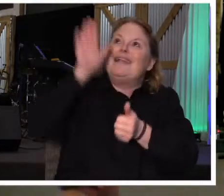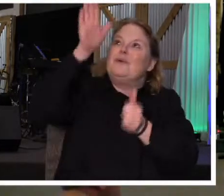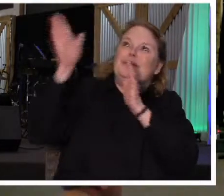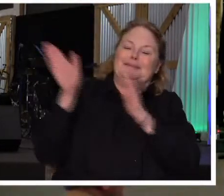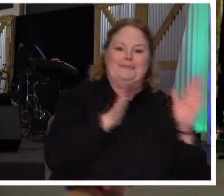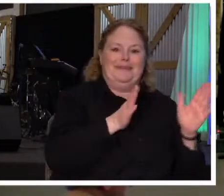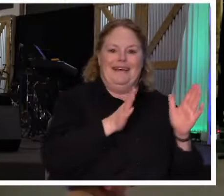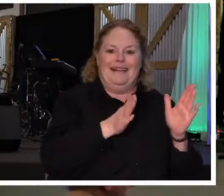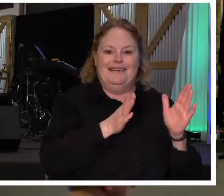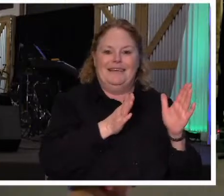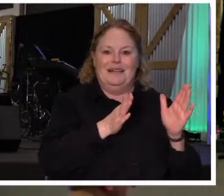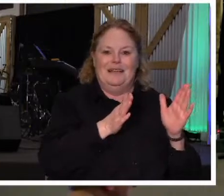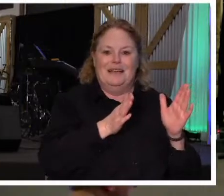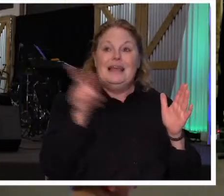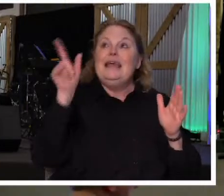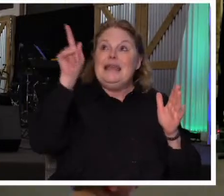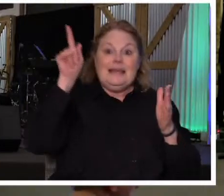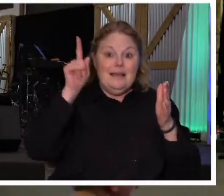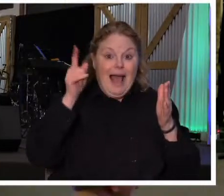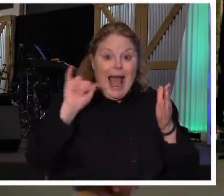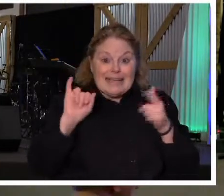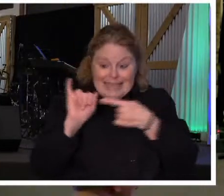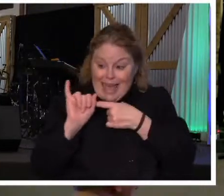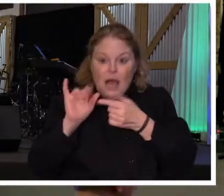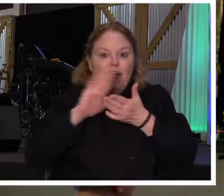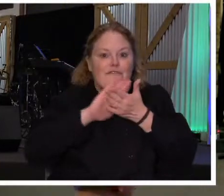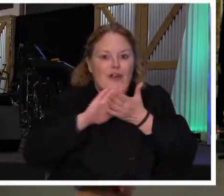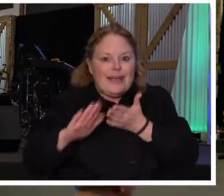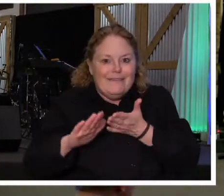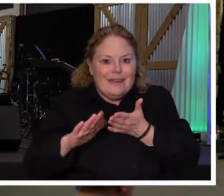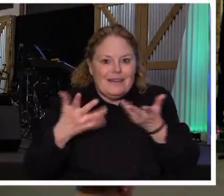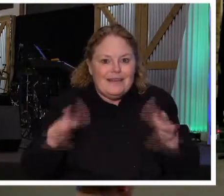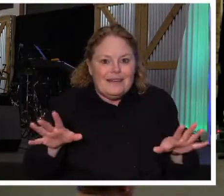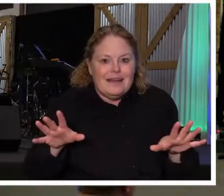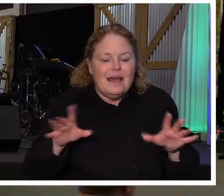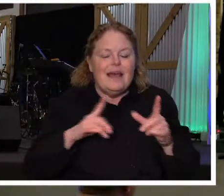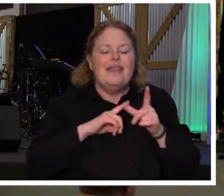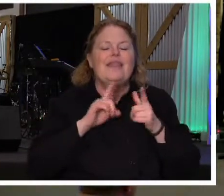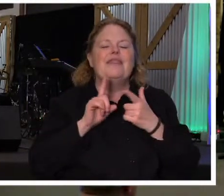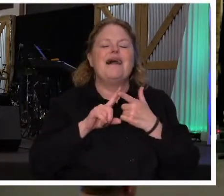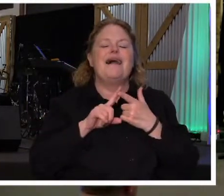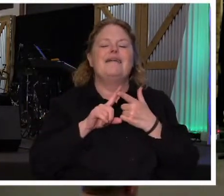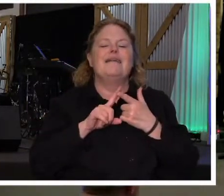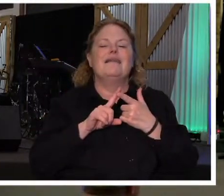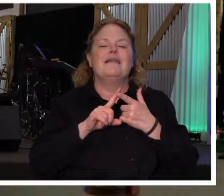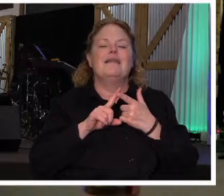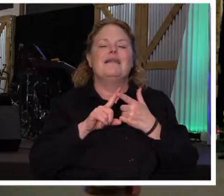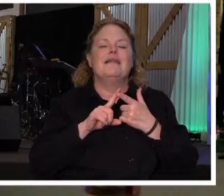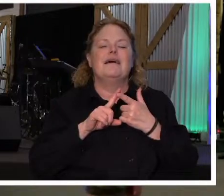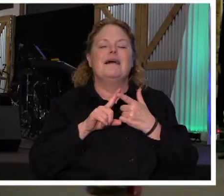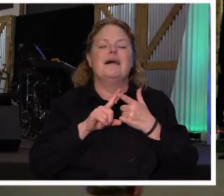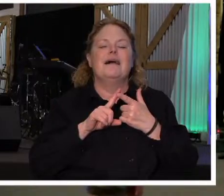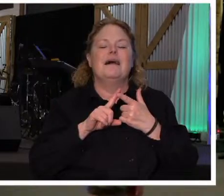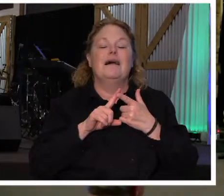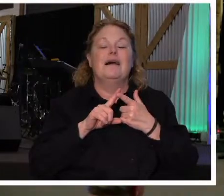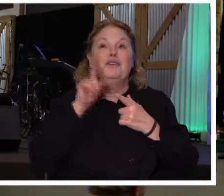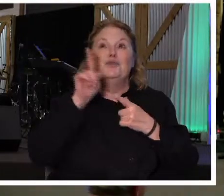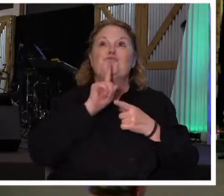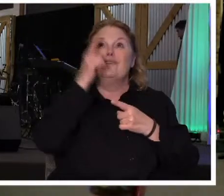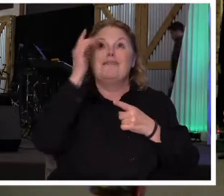After being atoned, verse 8, it says, then, after encountering God and recognizing he's not a concept but